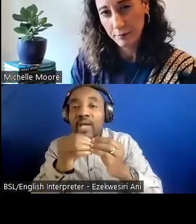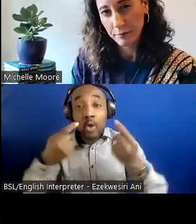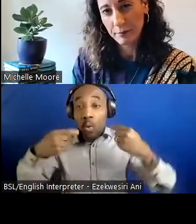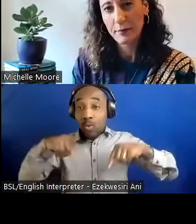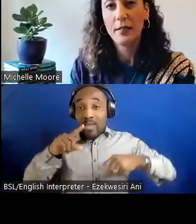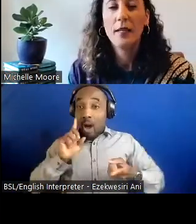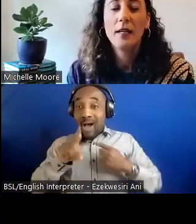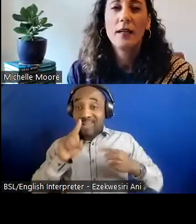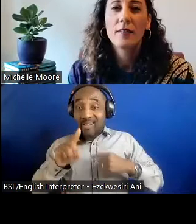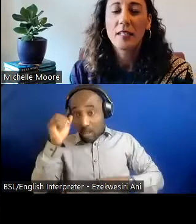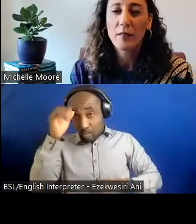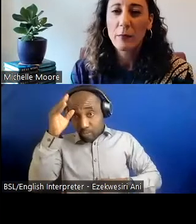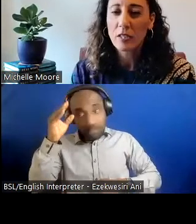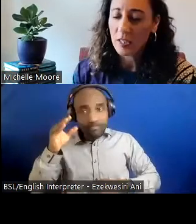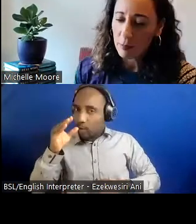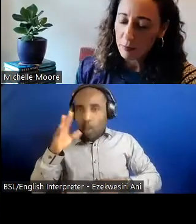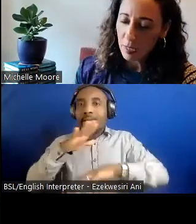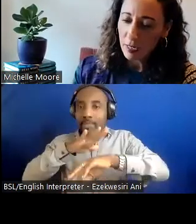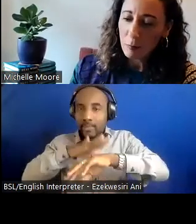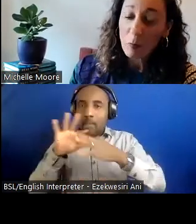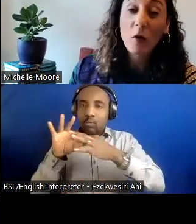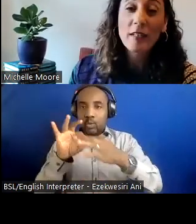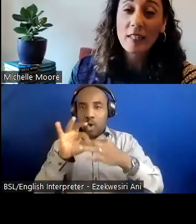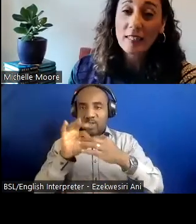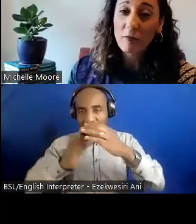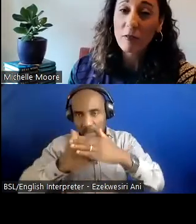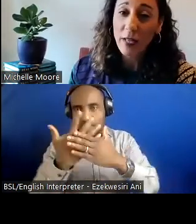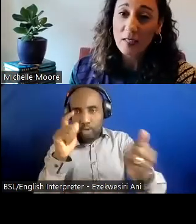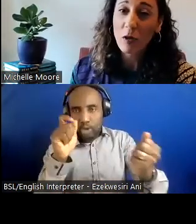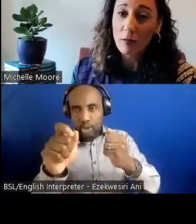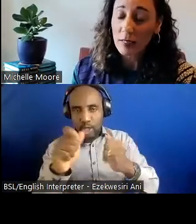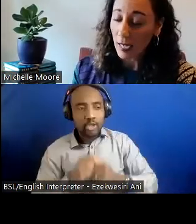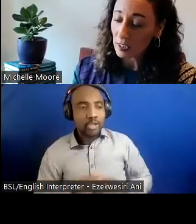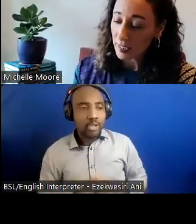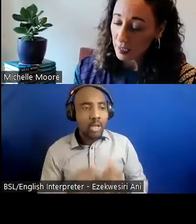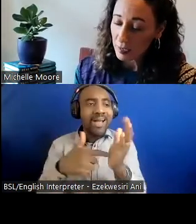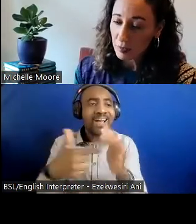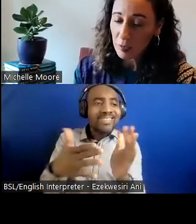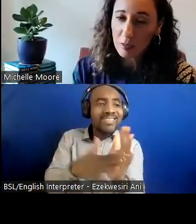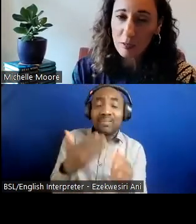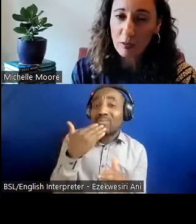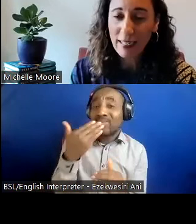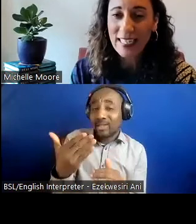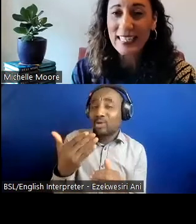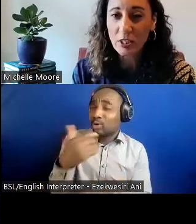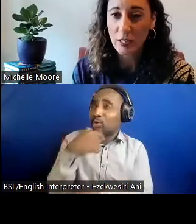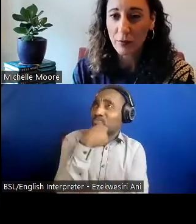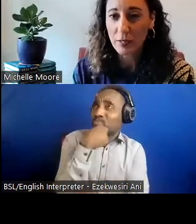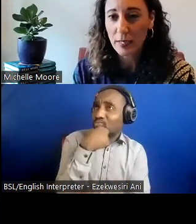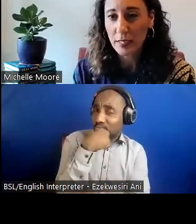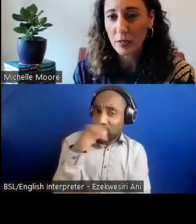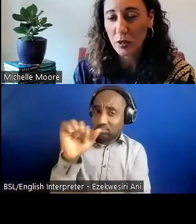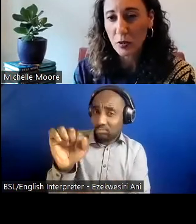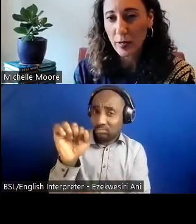time. Thanks very much, Tim. The point that I take from that as well is that actually the great leadership